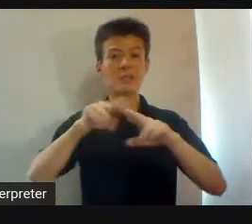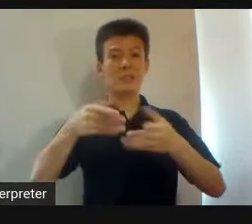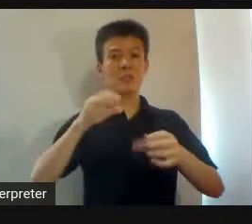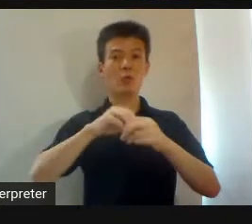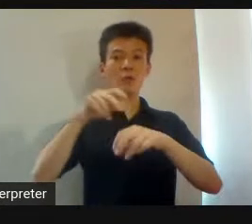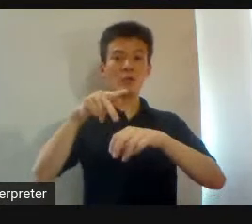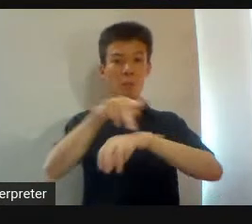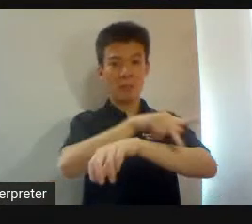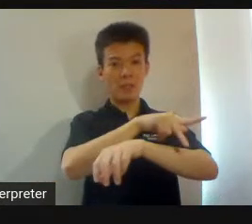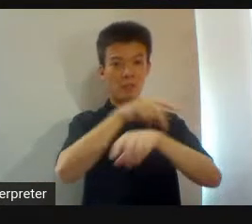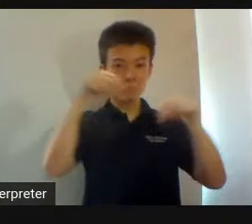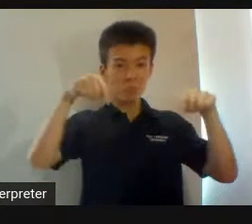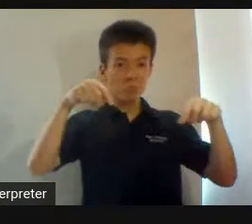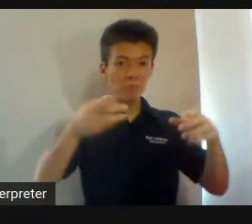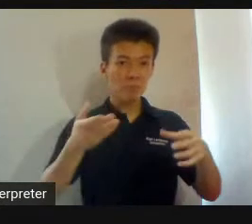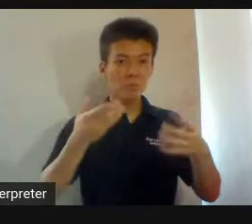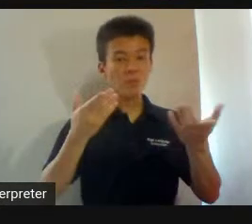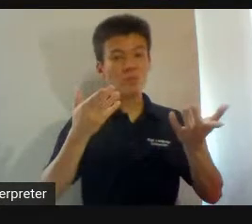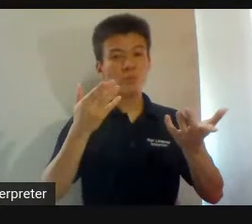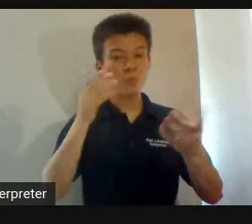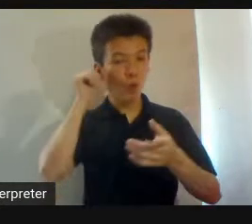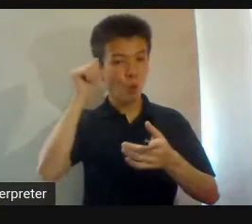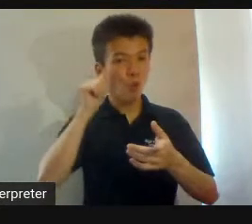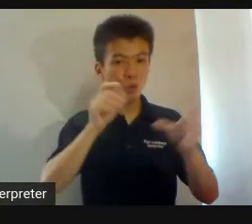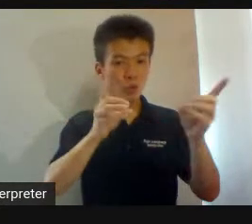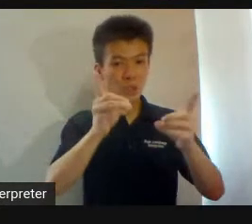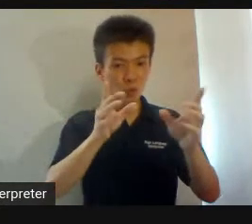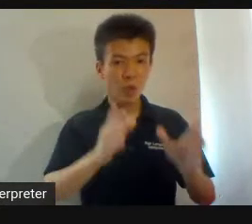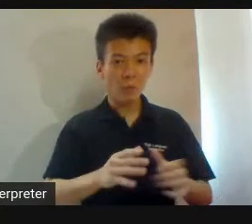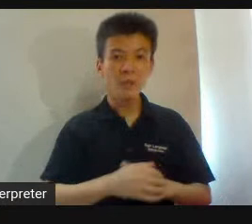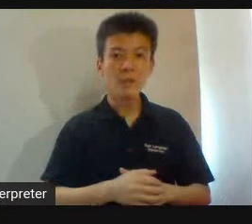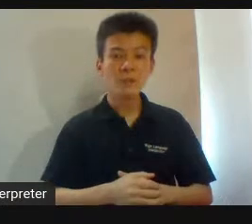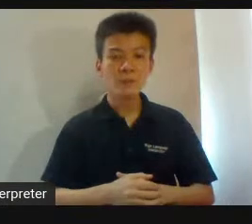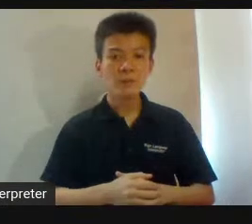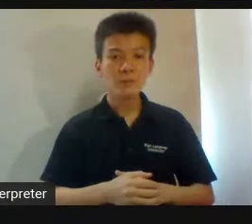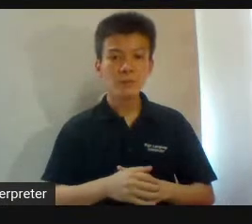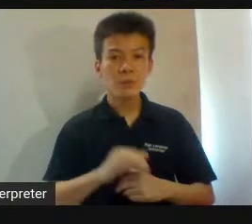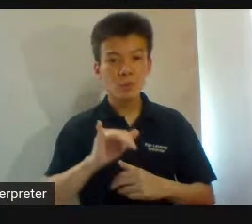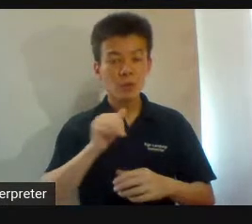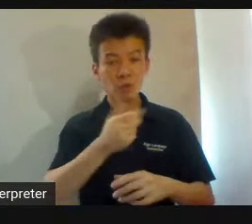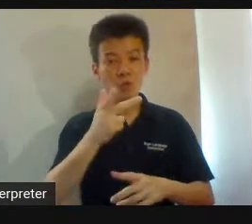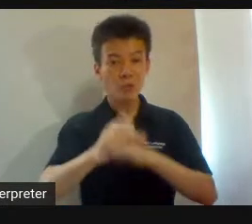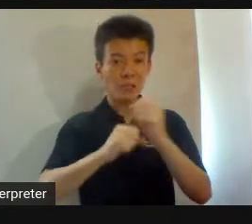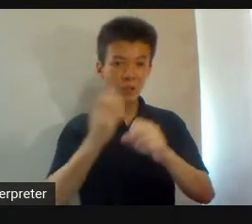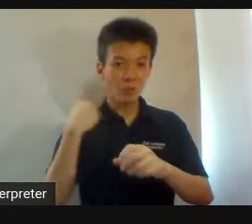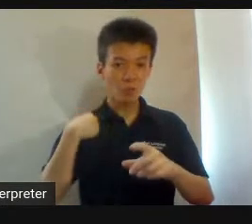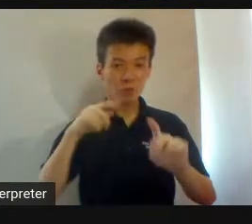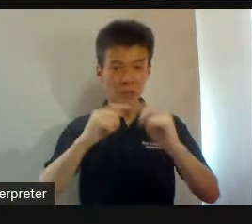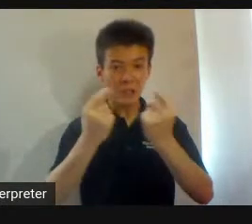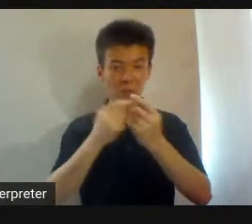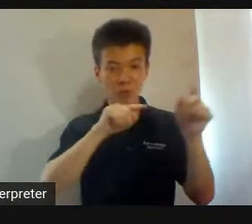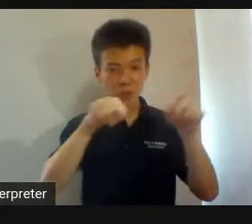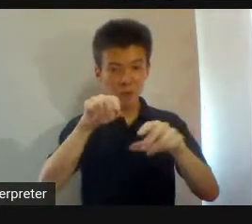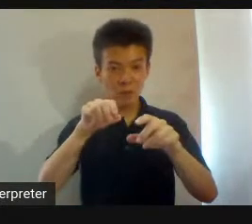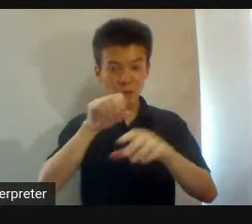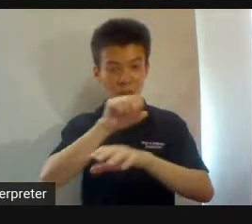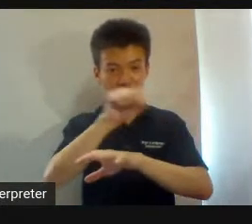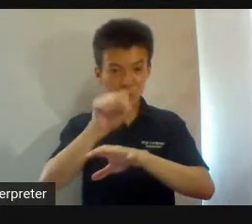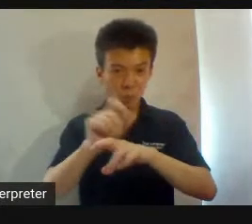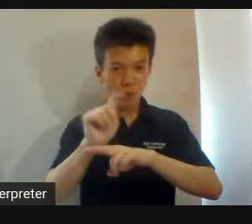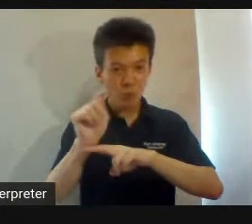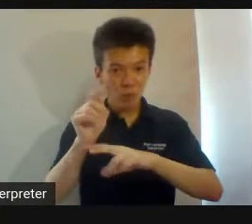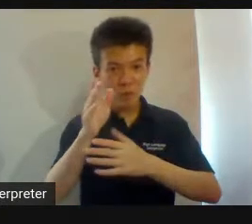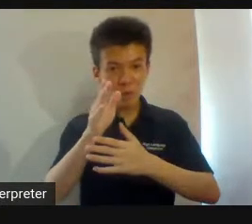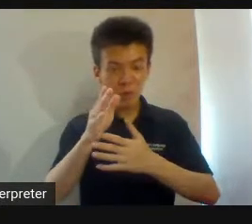panel today as an audio describer as well. A couple of years ago, a team of us here in Singapore trained to deliver